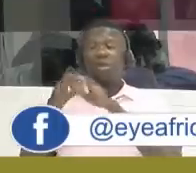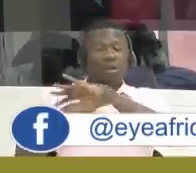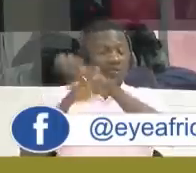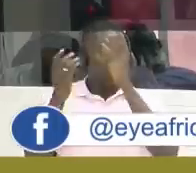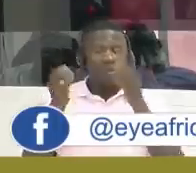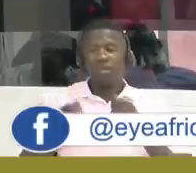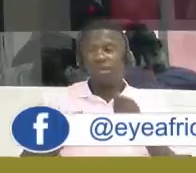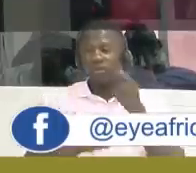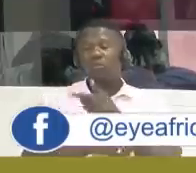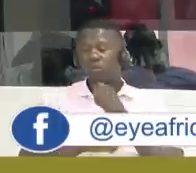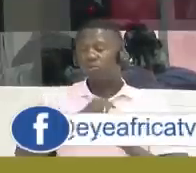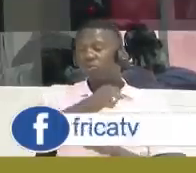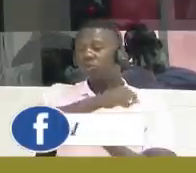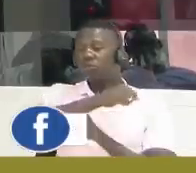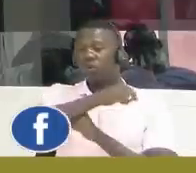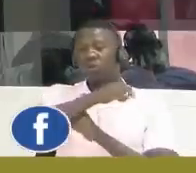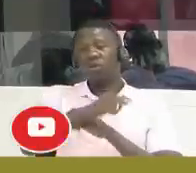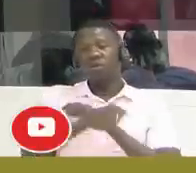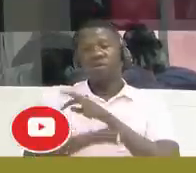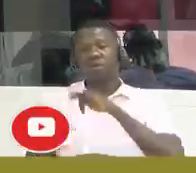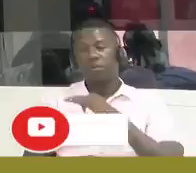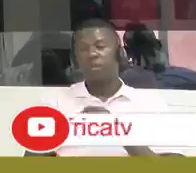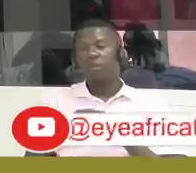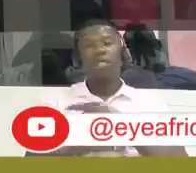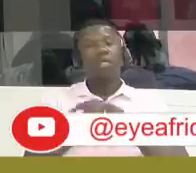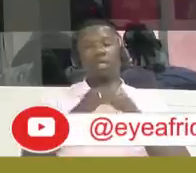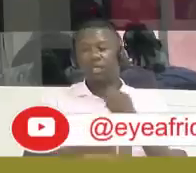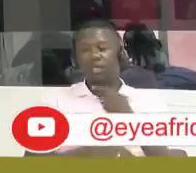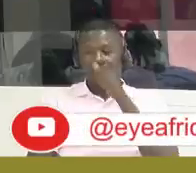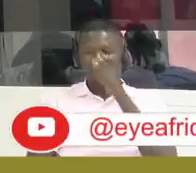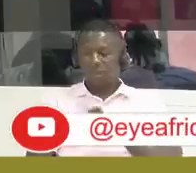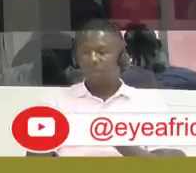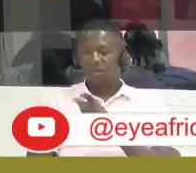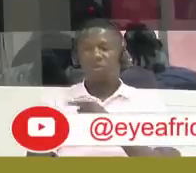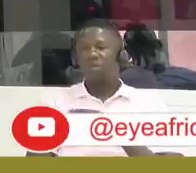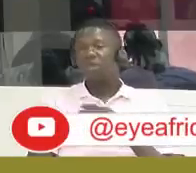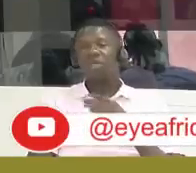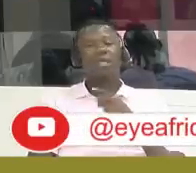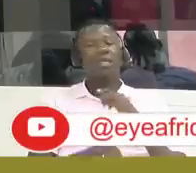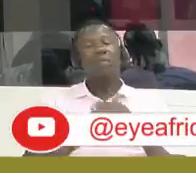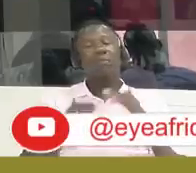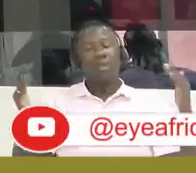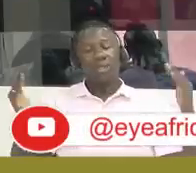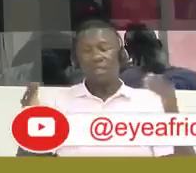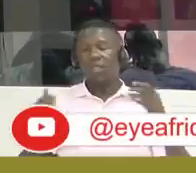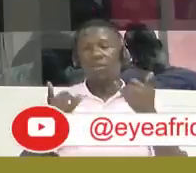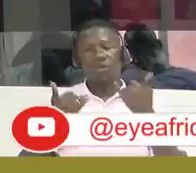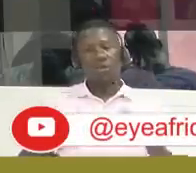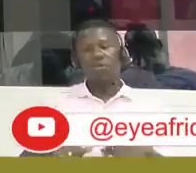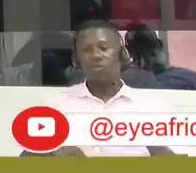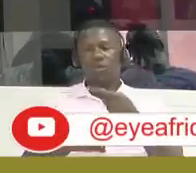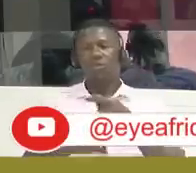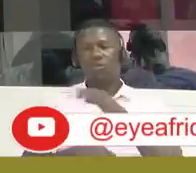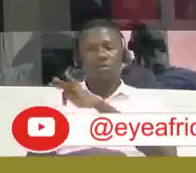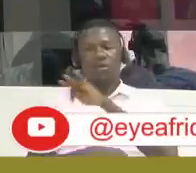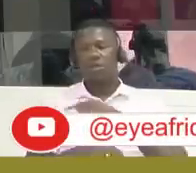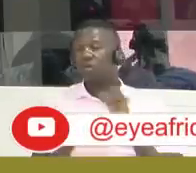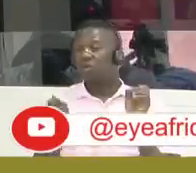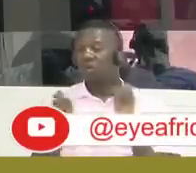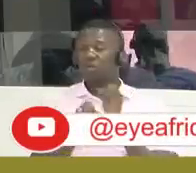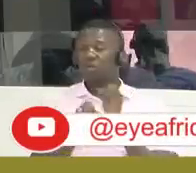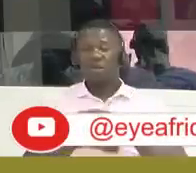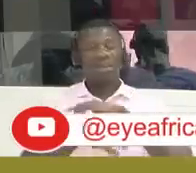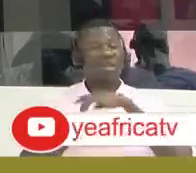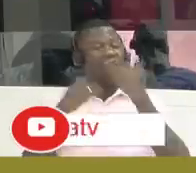family, killing that person was a great loss for the family, and nothing was ever done. No assistance from